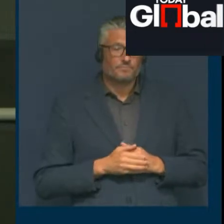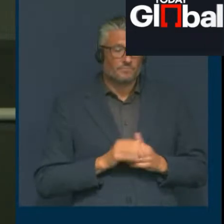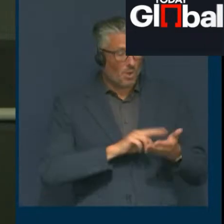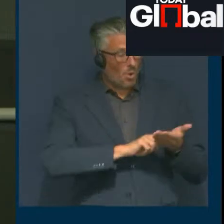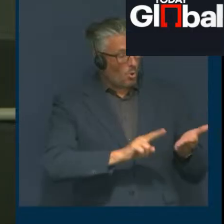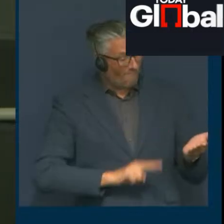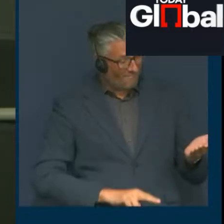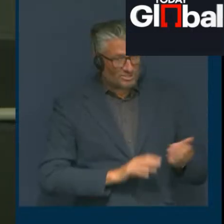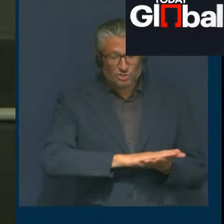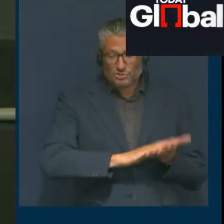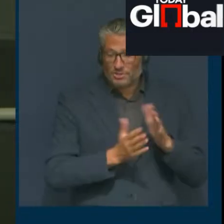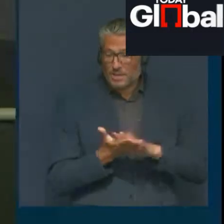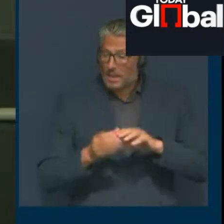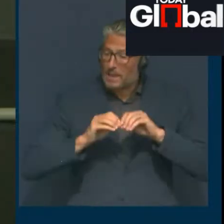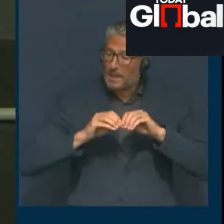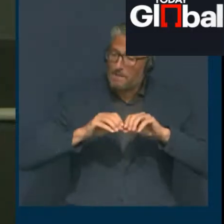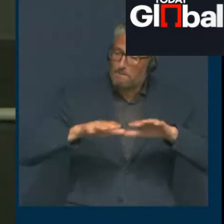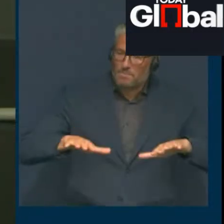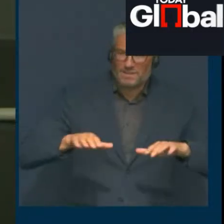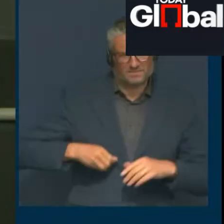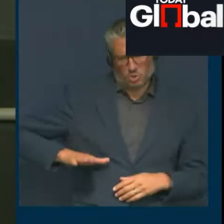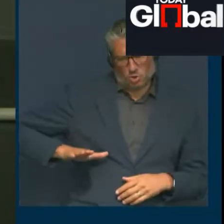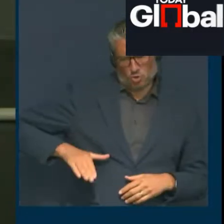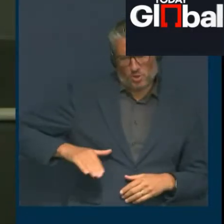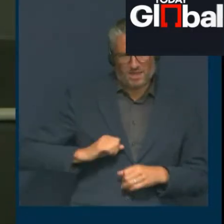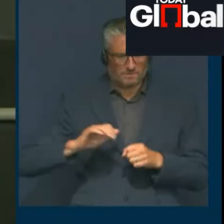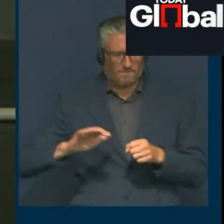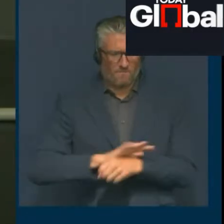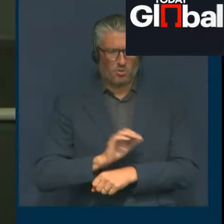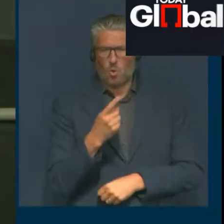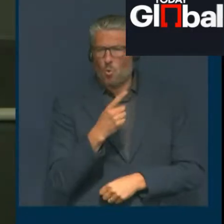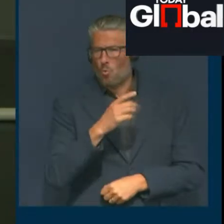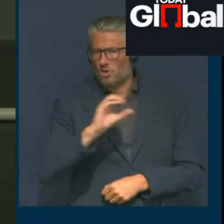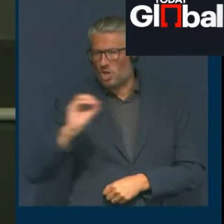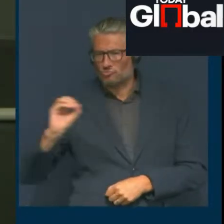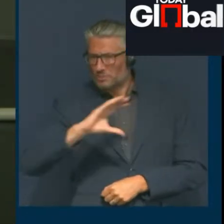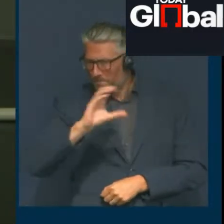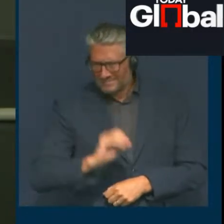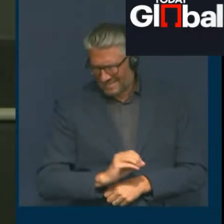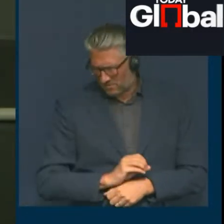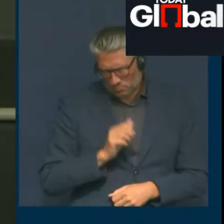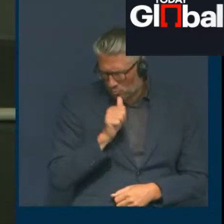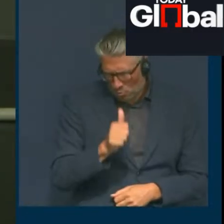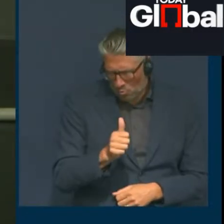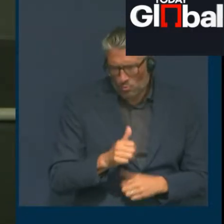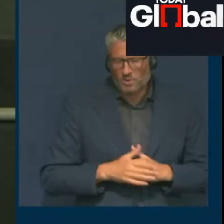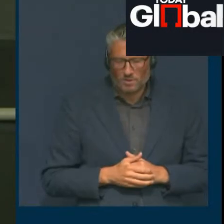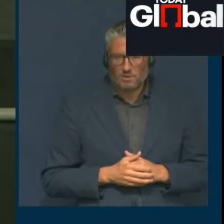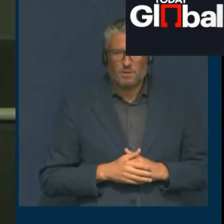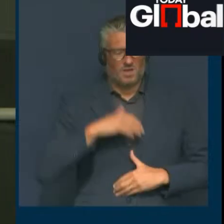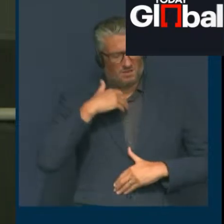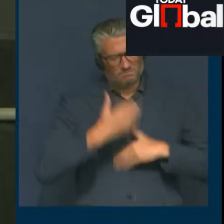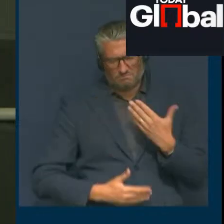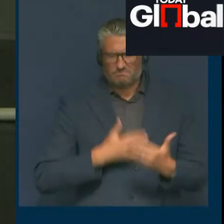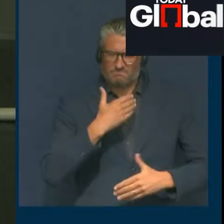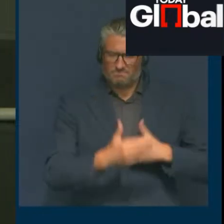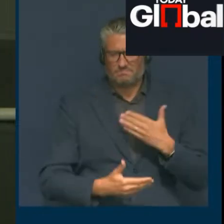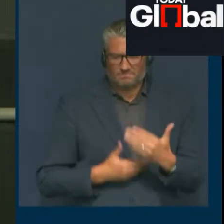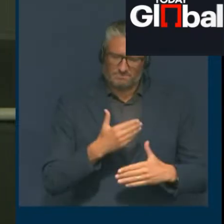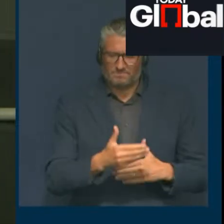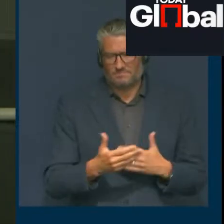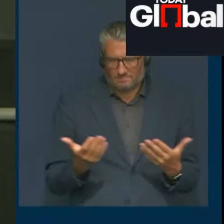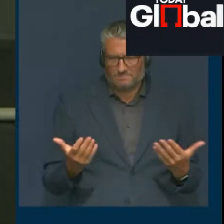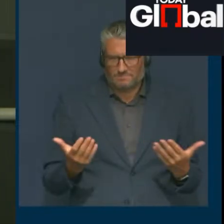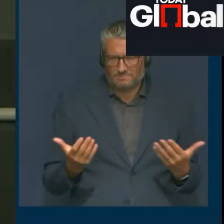complete. Rights are on an ongoing journey, challenges change, and empowerment is a continuous process. In